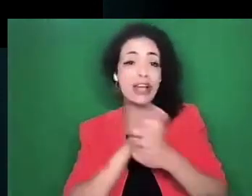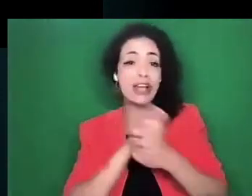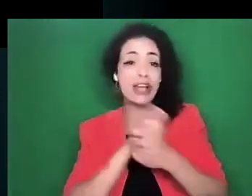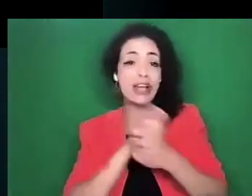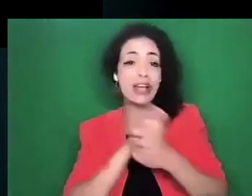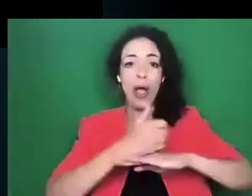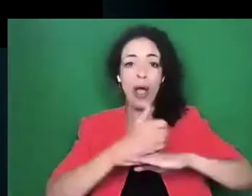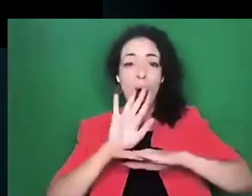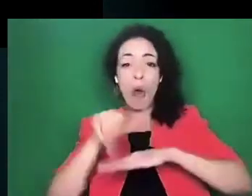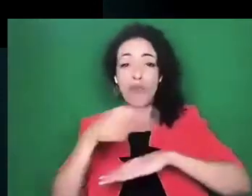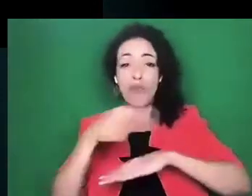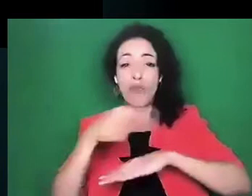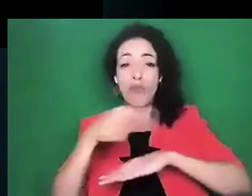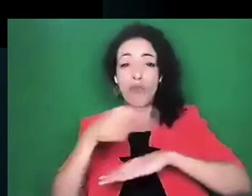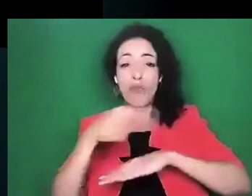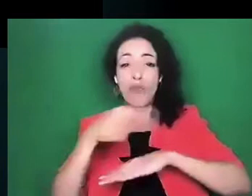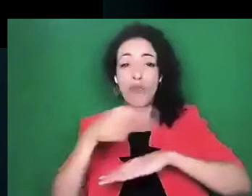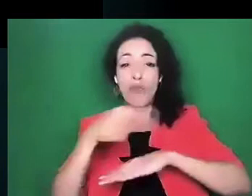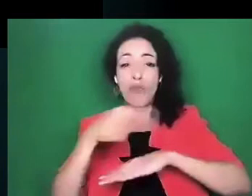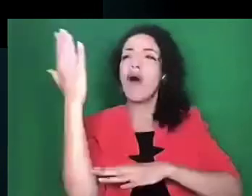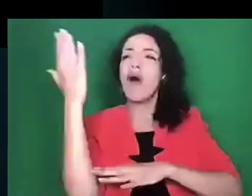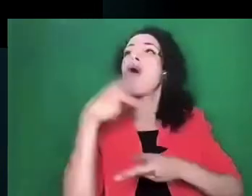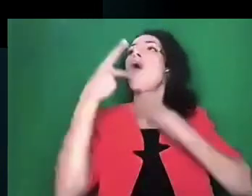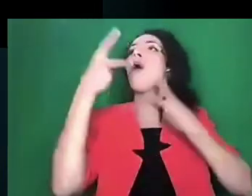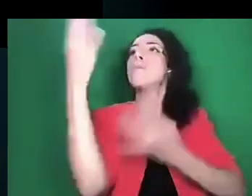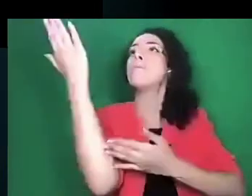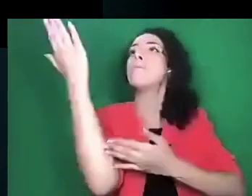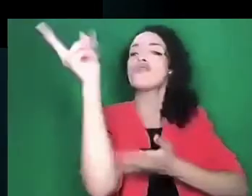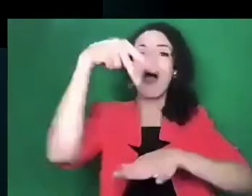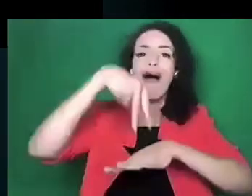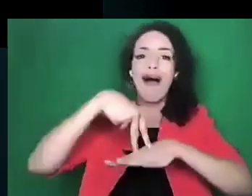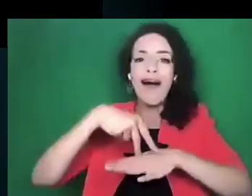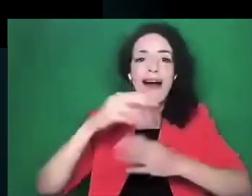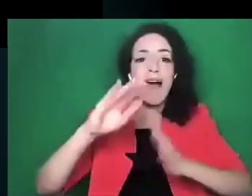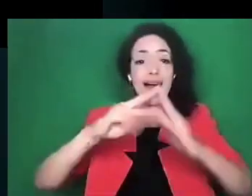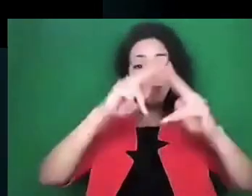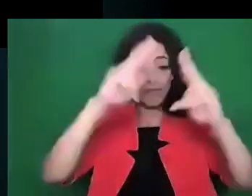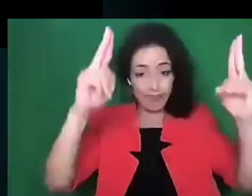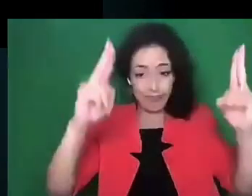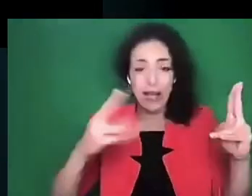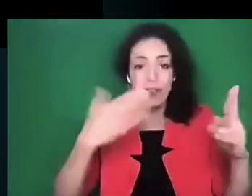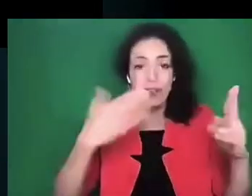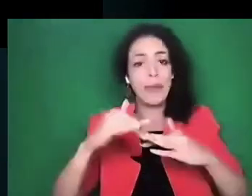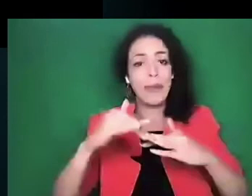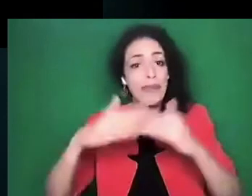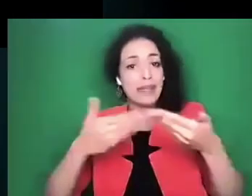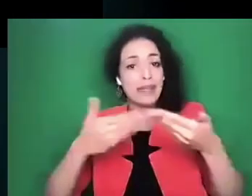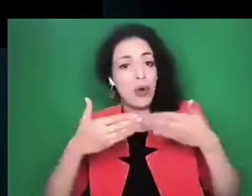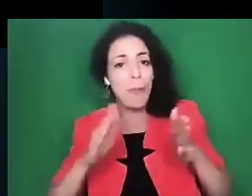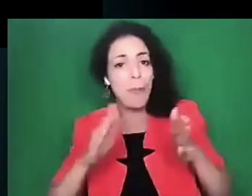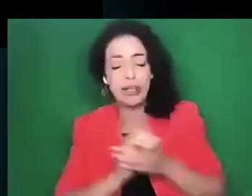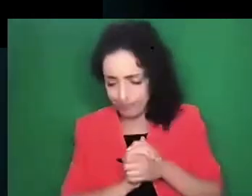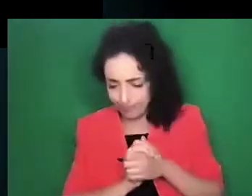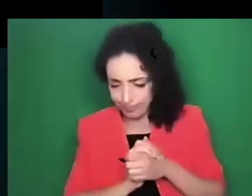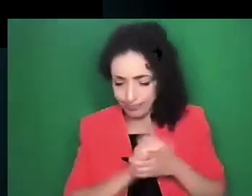these are stories that are written out of art history as we learn it today, because in the leading academies, whether in Europe or in the US,